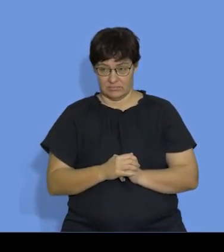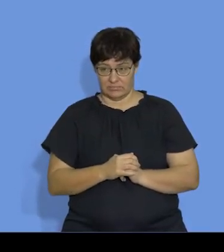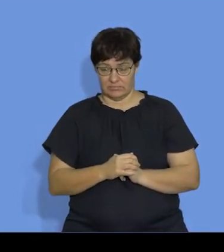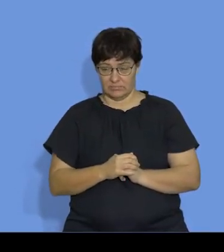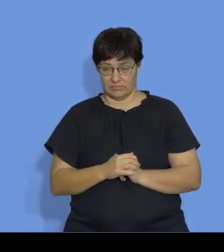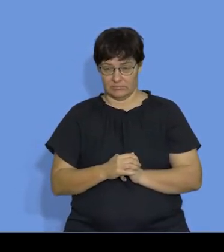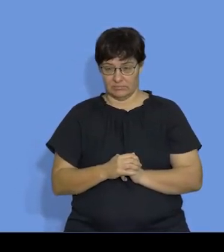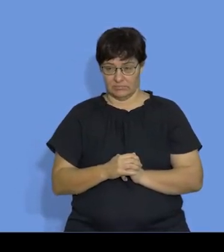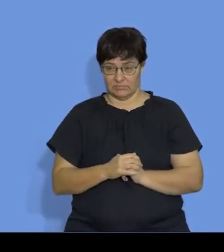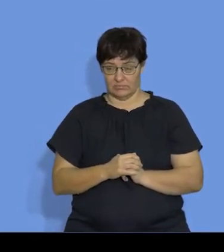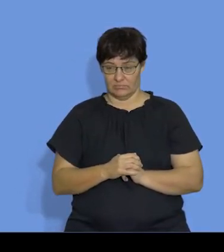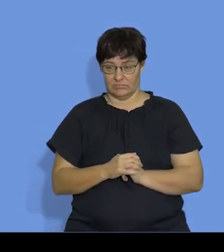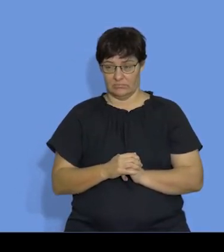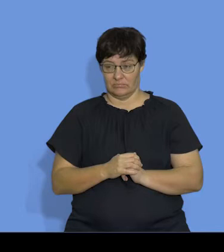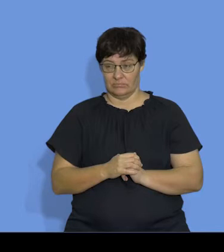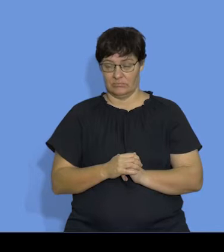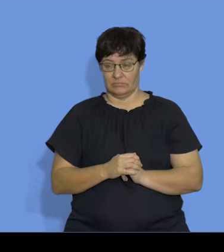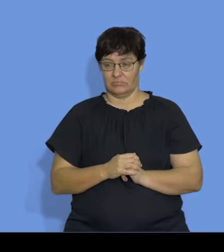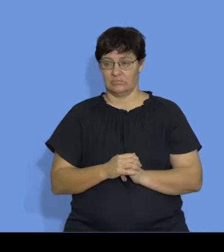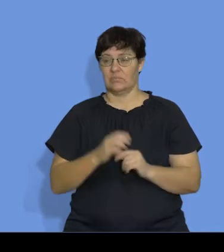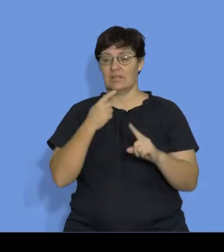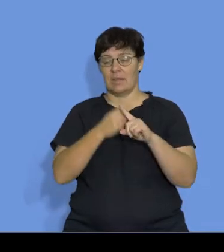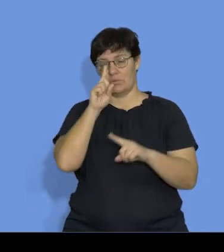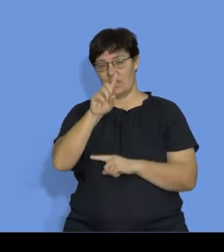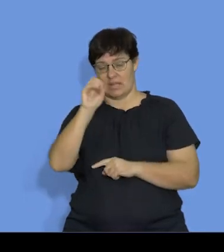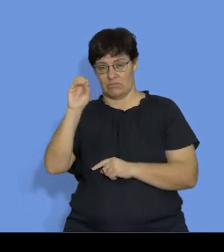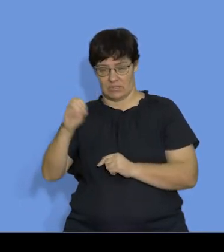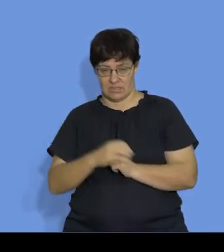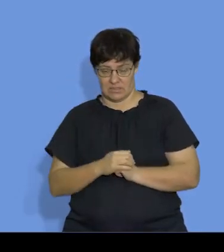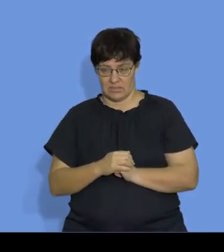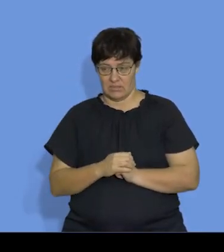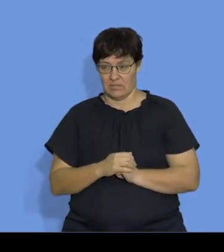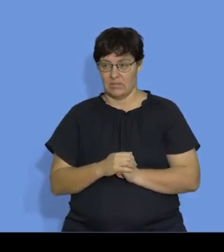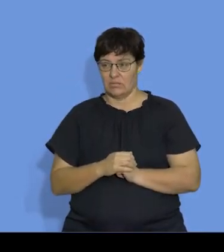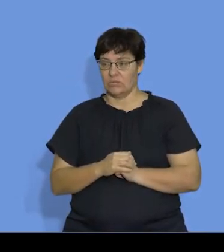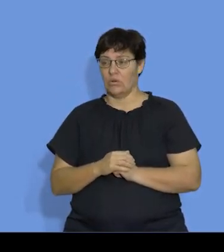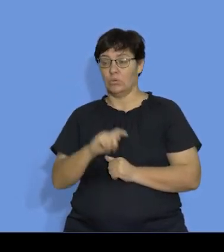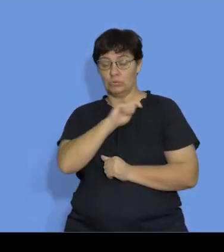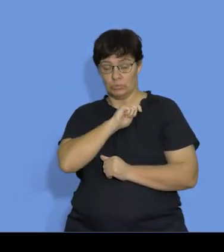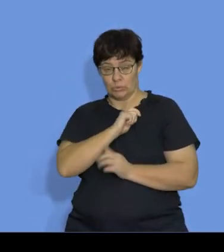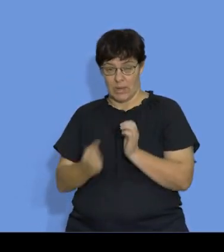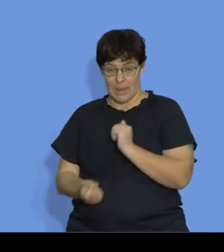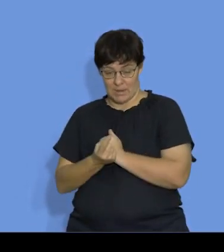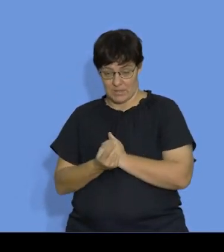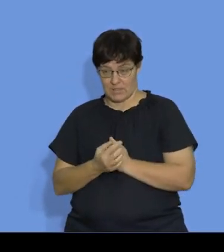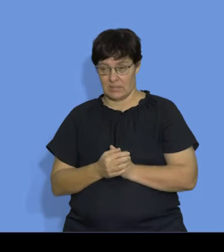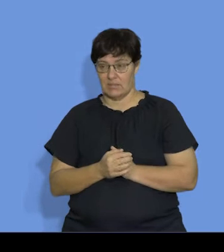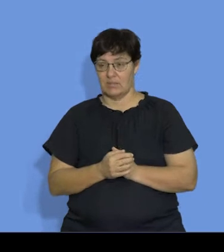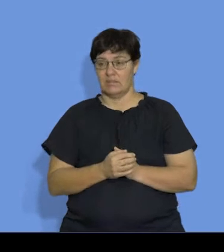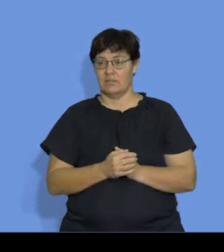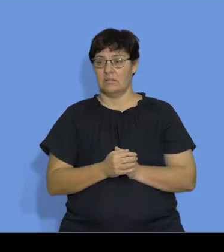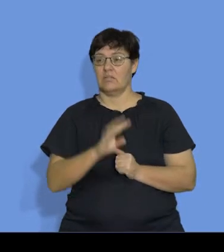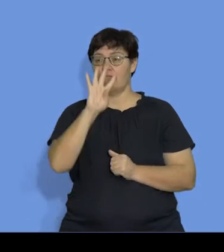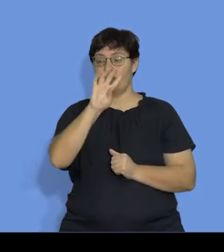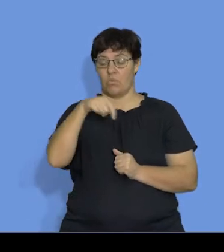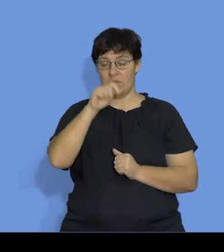okay. We multiply this by 100, okay. So the actual one that was obtained is